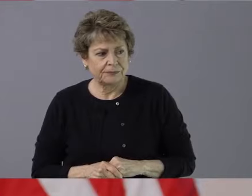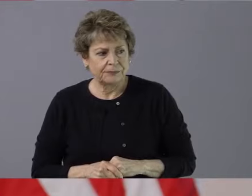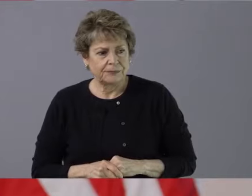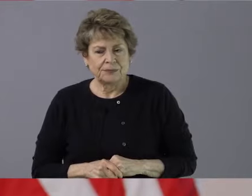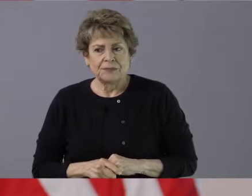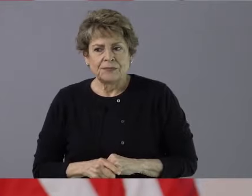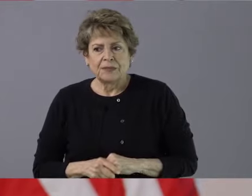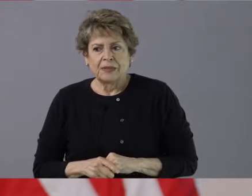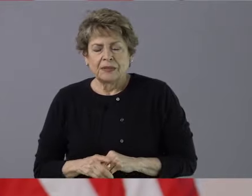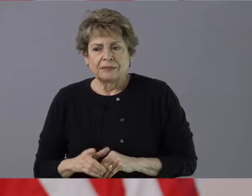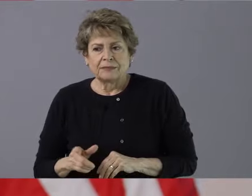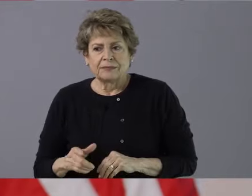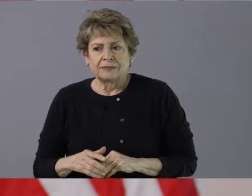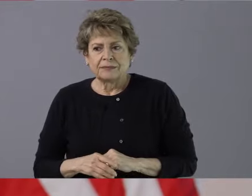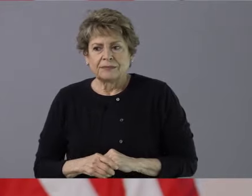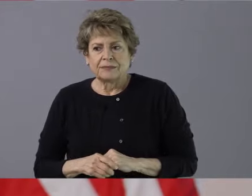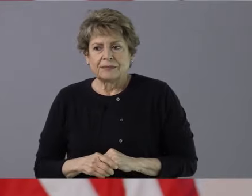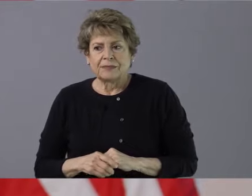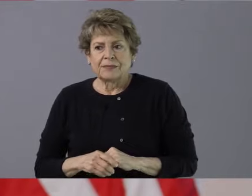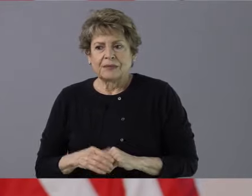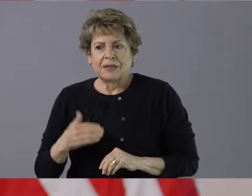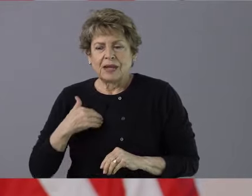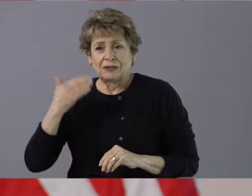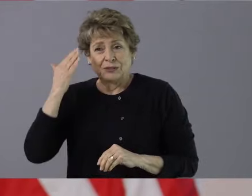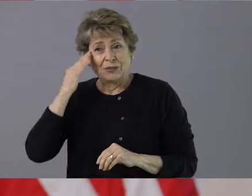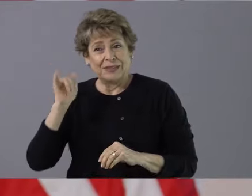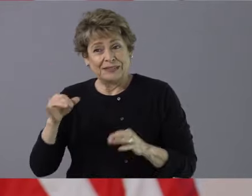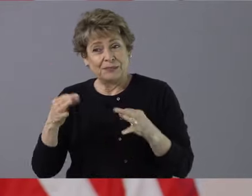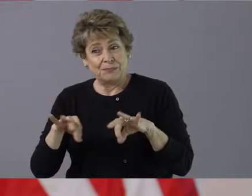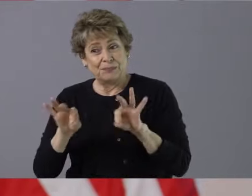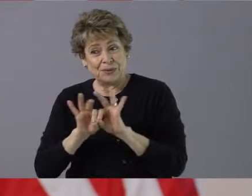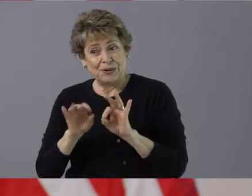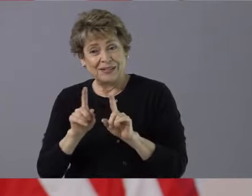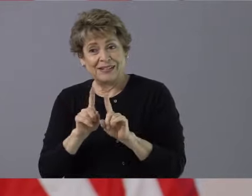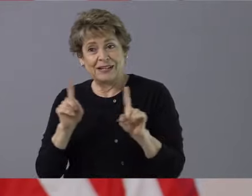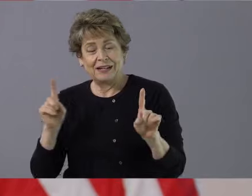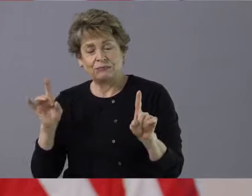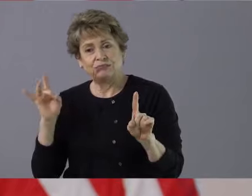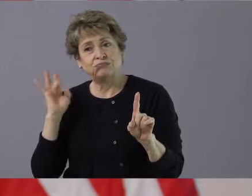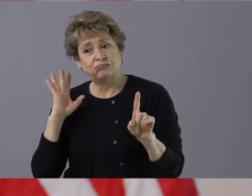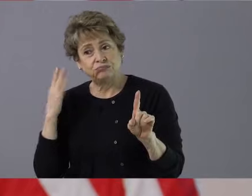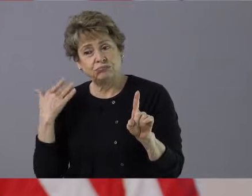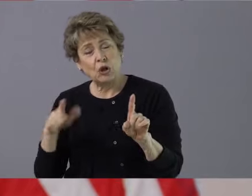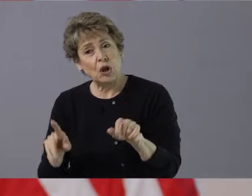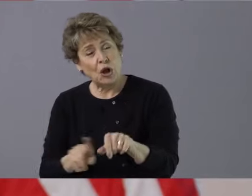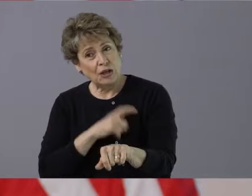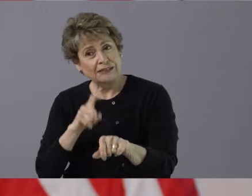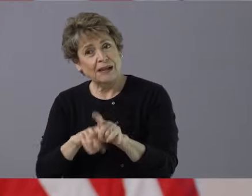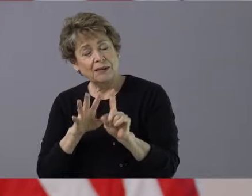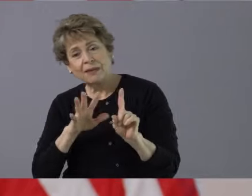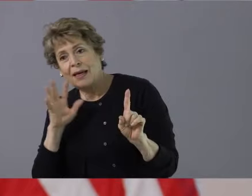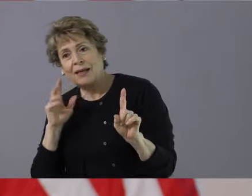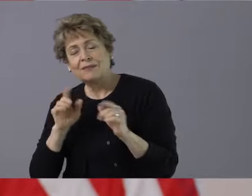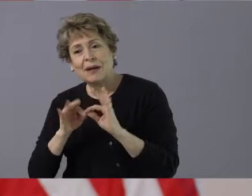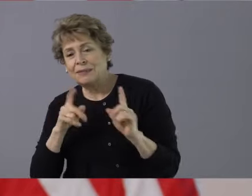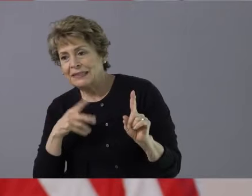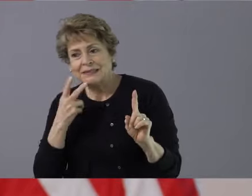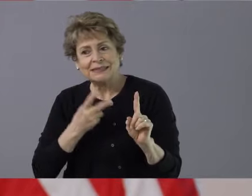loved ones, and we know that it's been a very long time. We are working with our federal partners. They will be distributing to our skilled